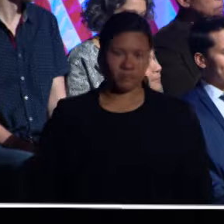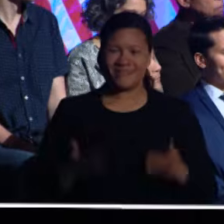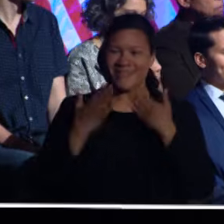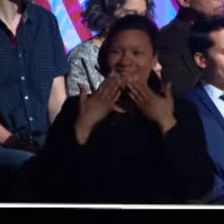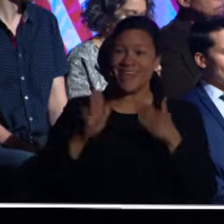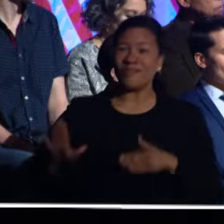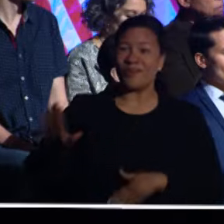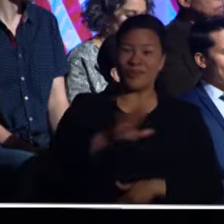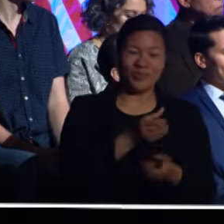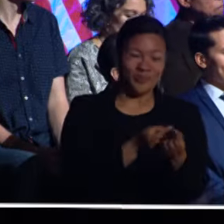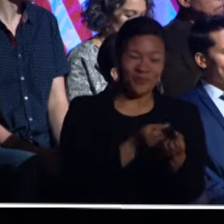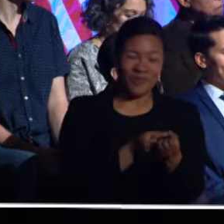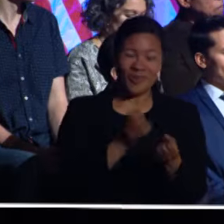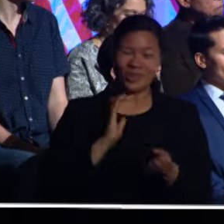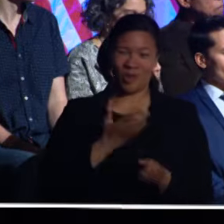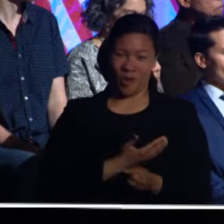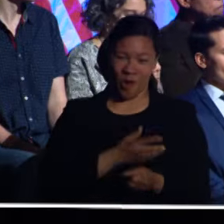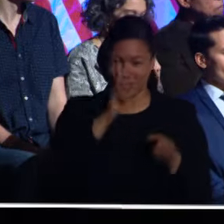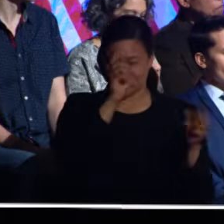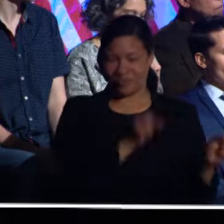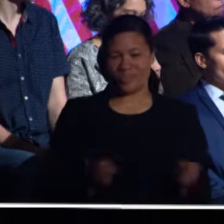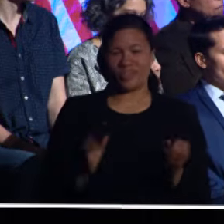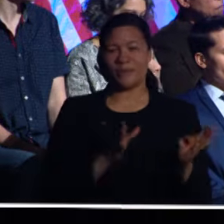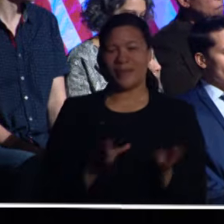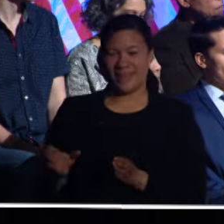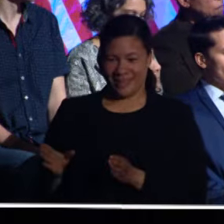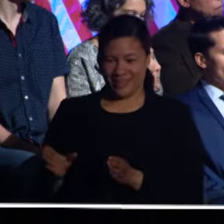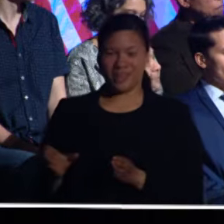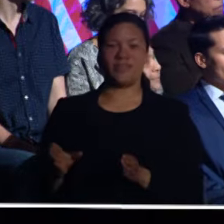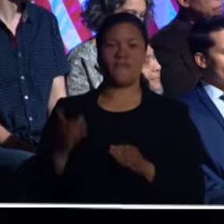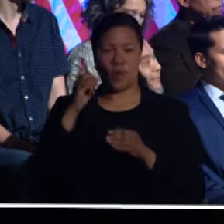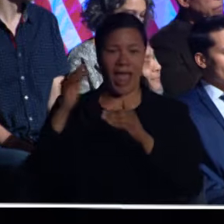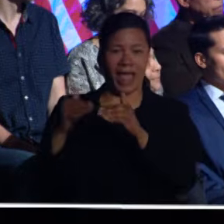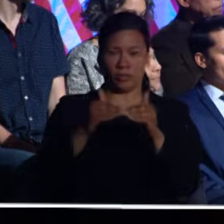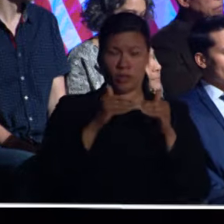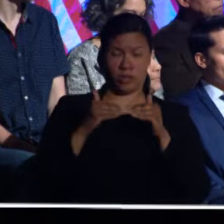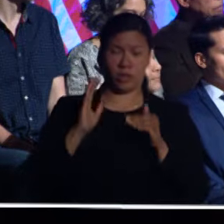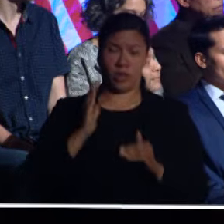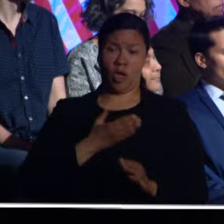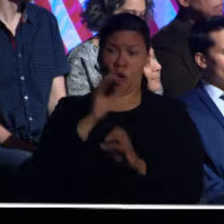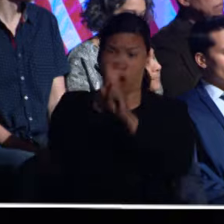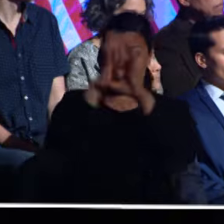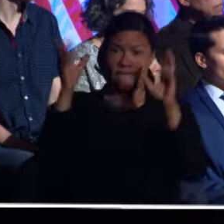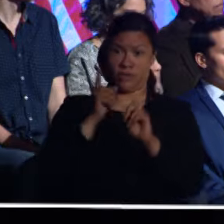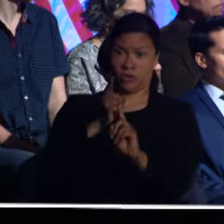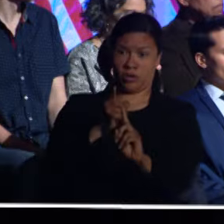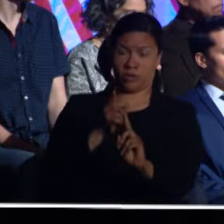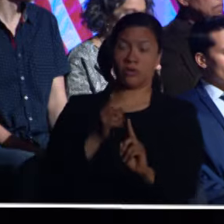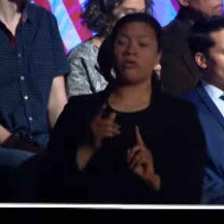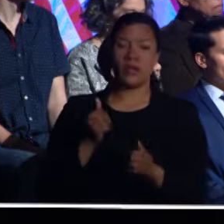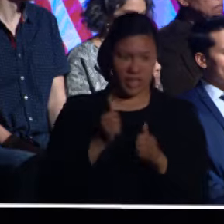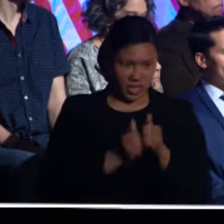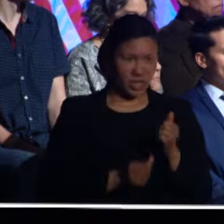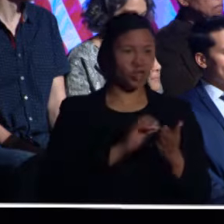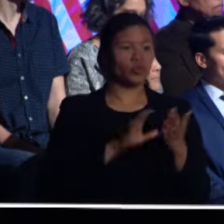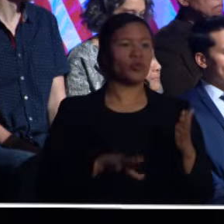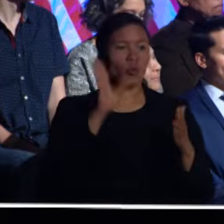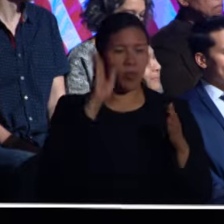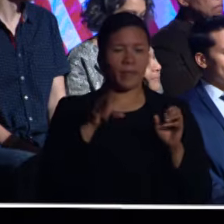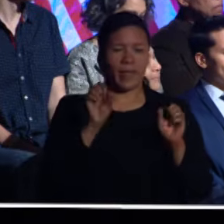our Equity Imperative Strategic Plan, whose vision is that every student will achieve their highest level of human